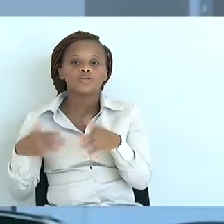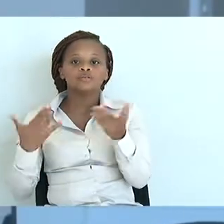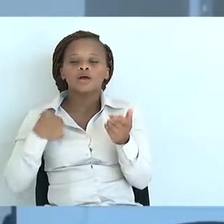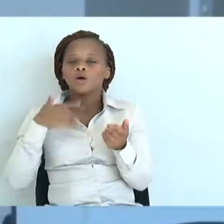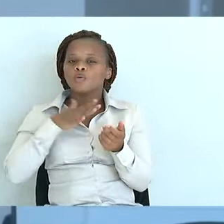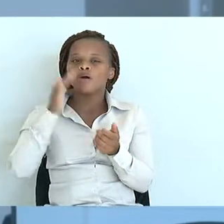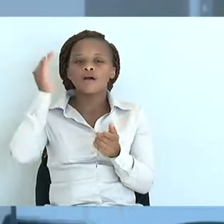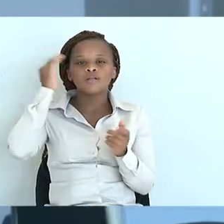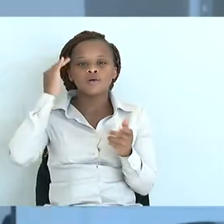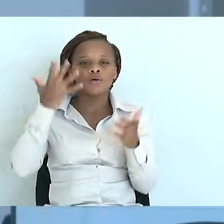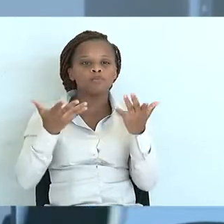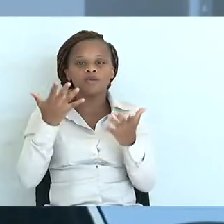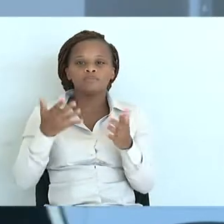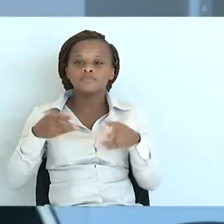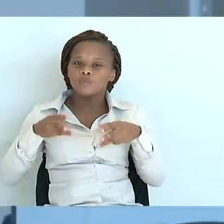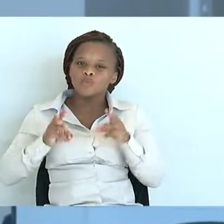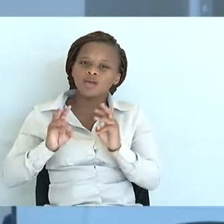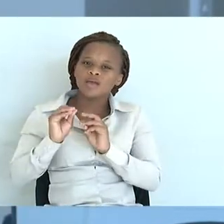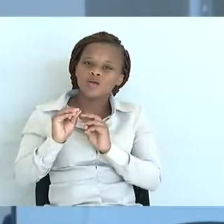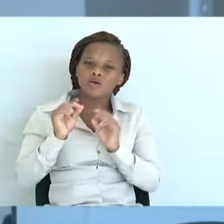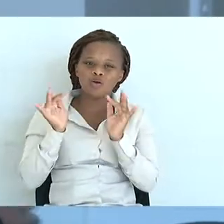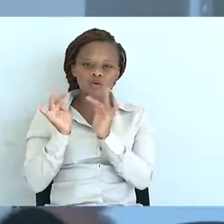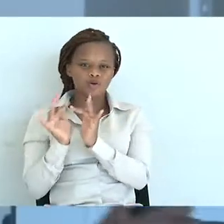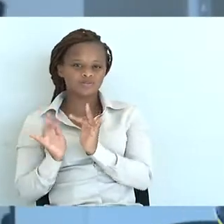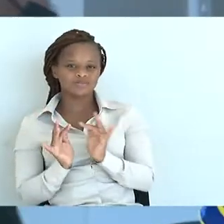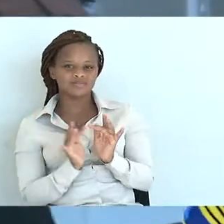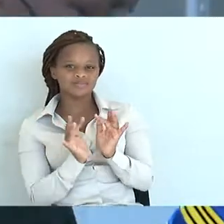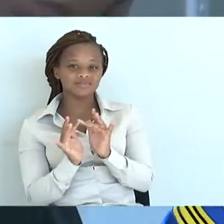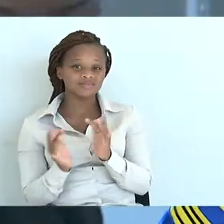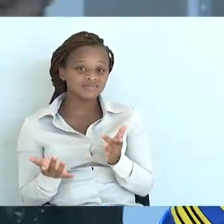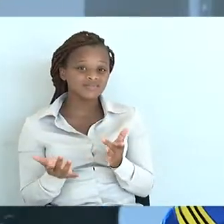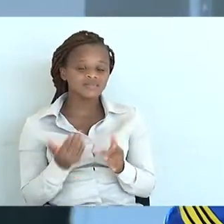noma indlela esizokwazi ukuxhumana nabo ngayo. Ngiyabonga.